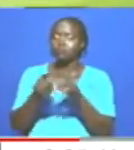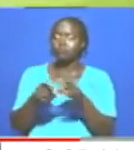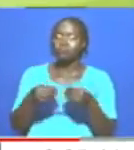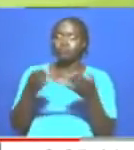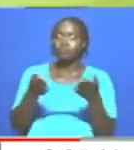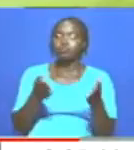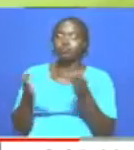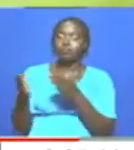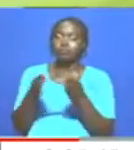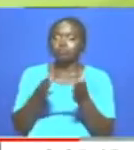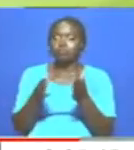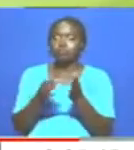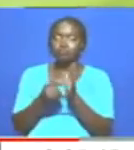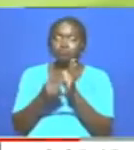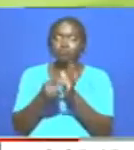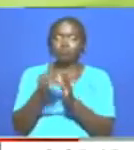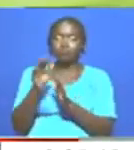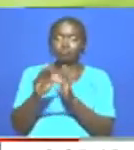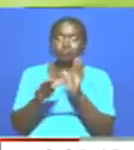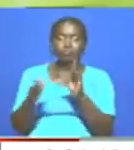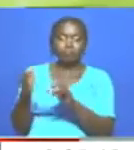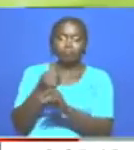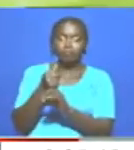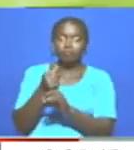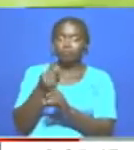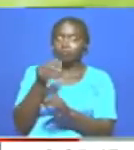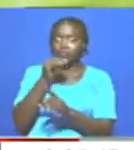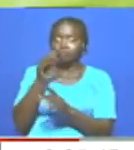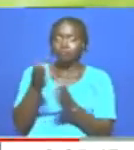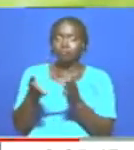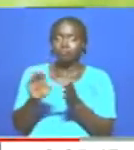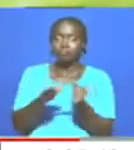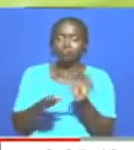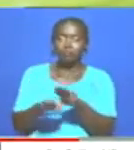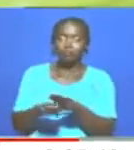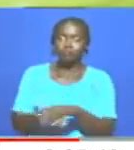for showcasing the strides made in regards to food packaging. Ndutamo Kame for Prime Edition.